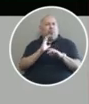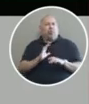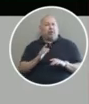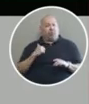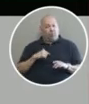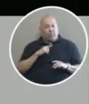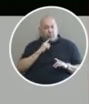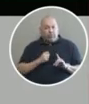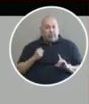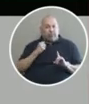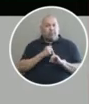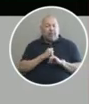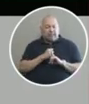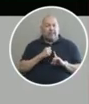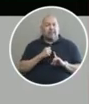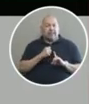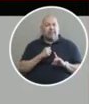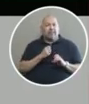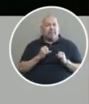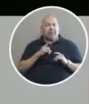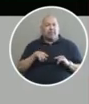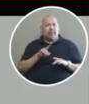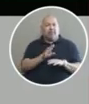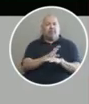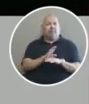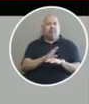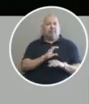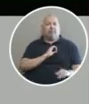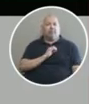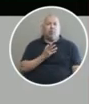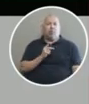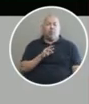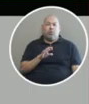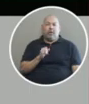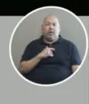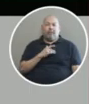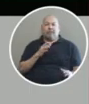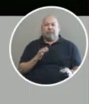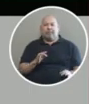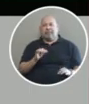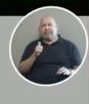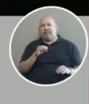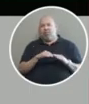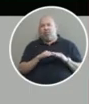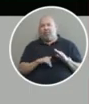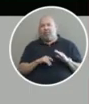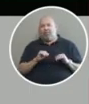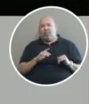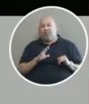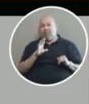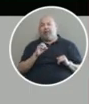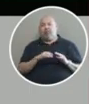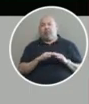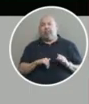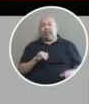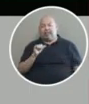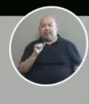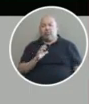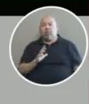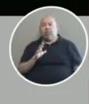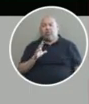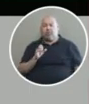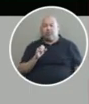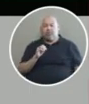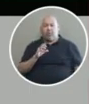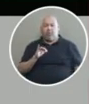be tremendously impactful, many of our business owners have definitely 10 or fewer, or even 5 or fewer employees.